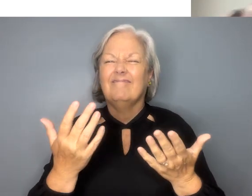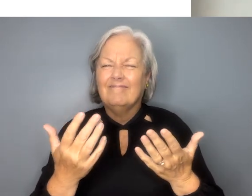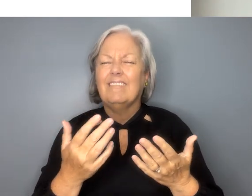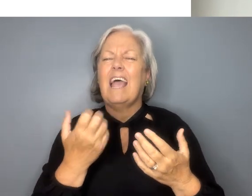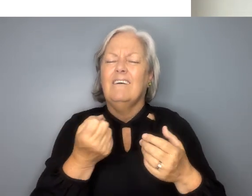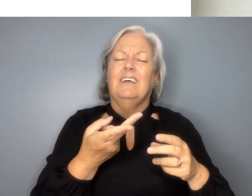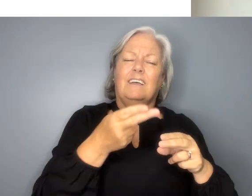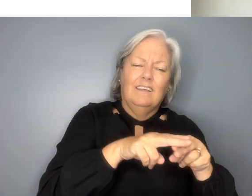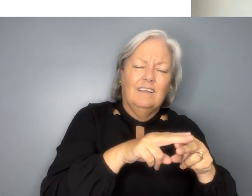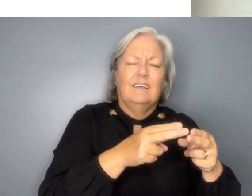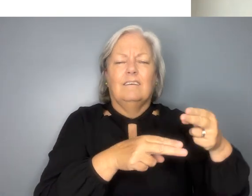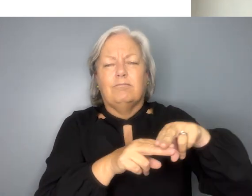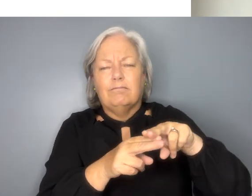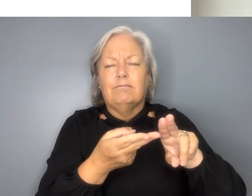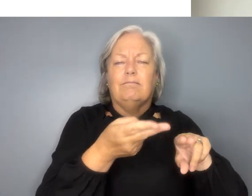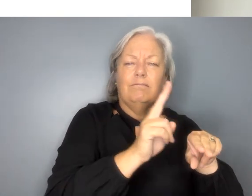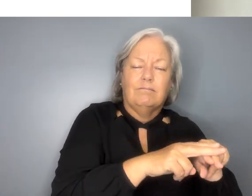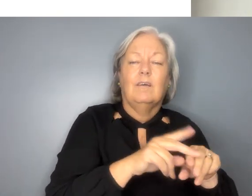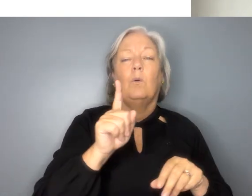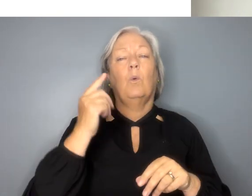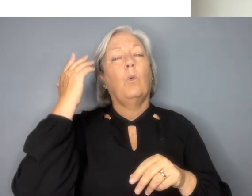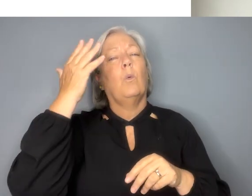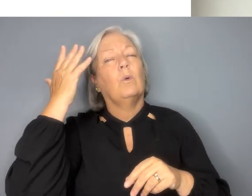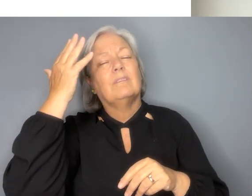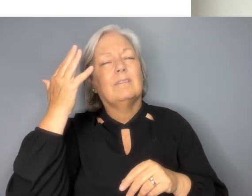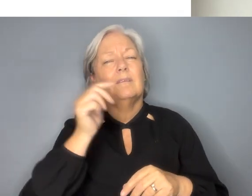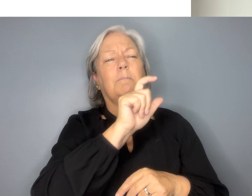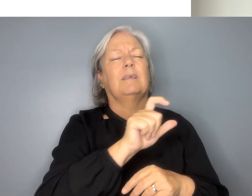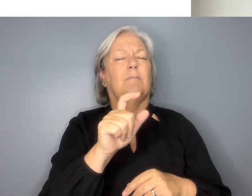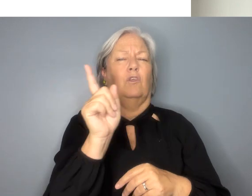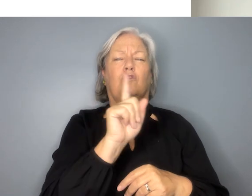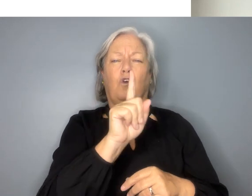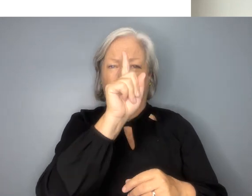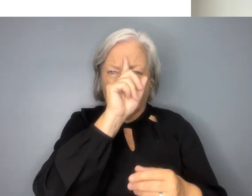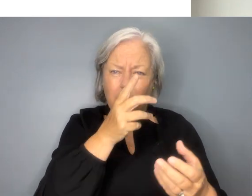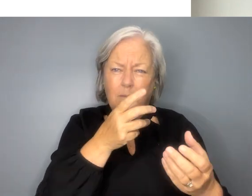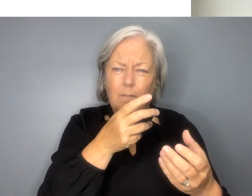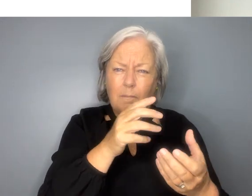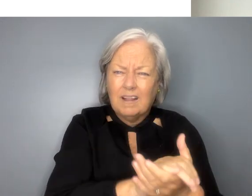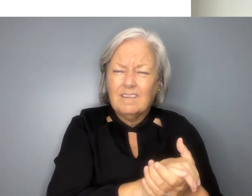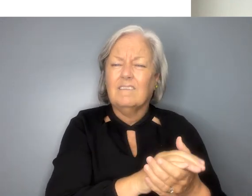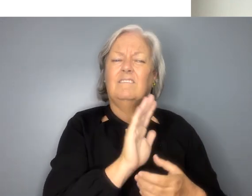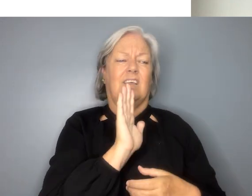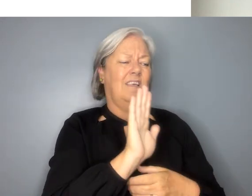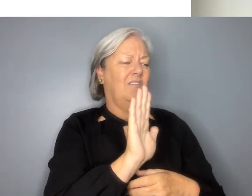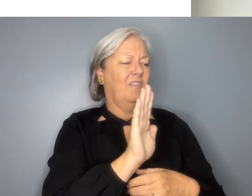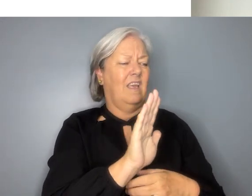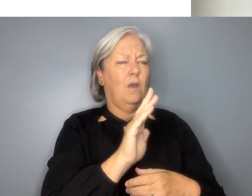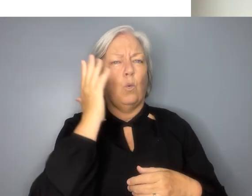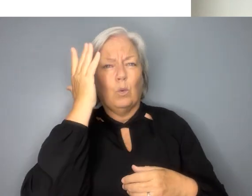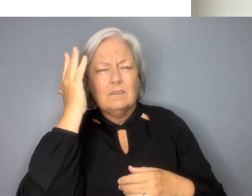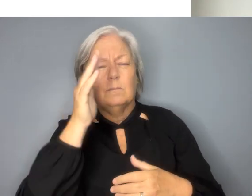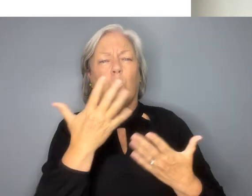this compounding of the fact that autistic people aren't believed often about their autism and also about other aspects